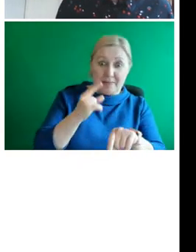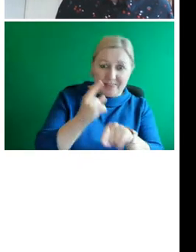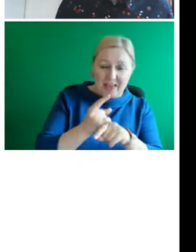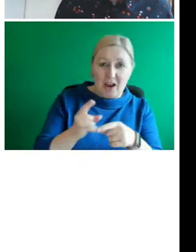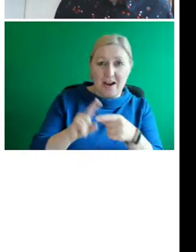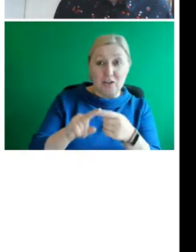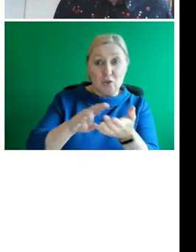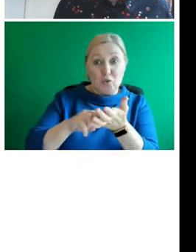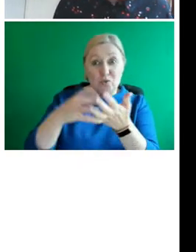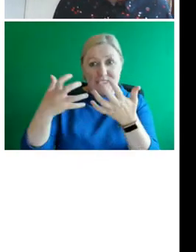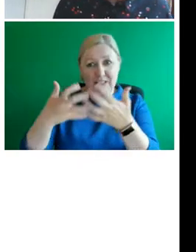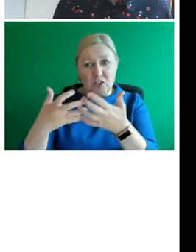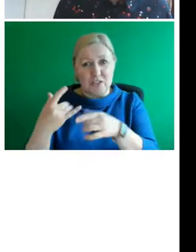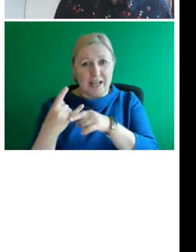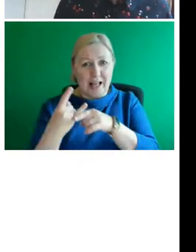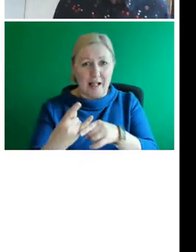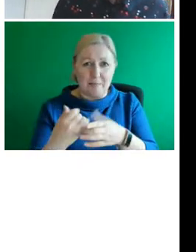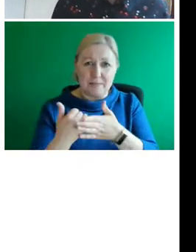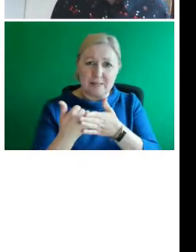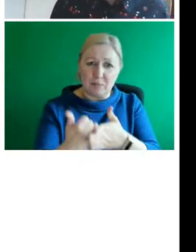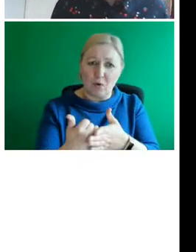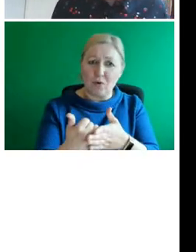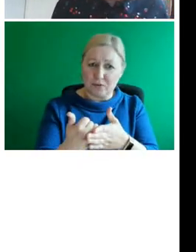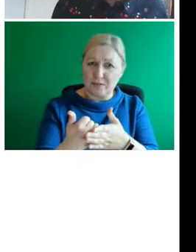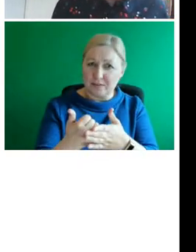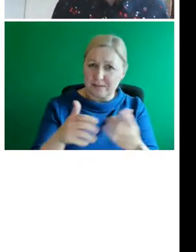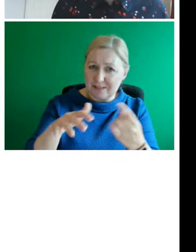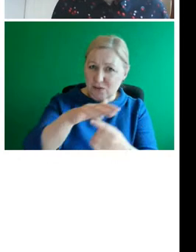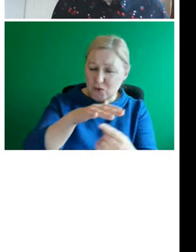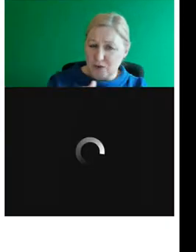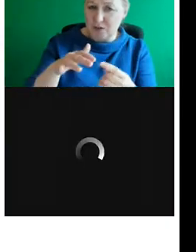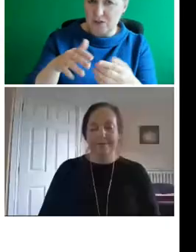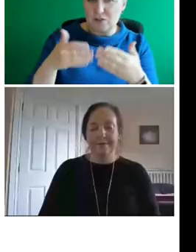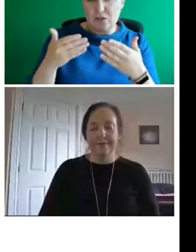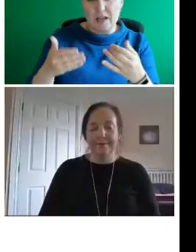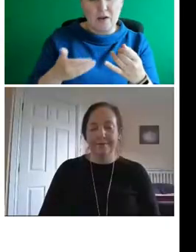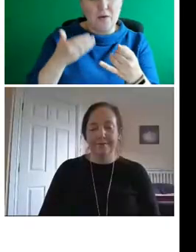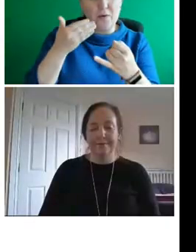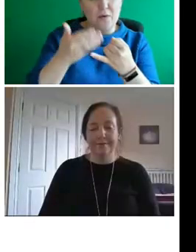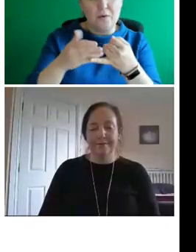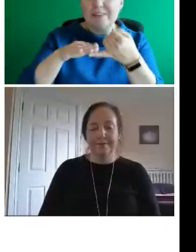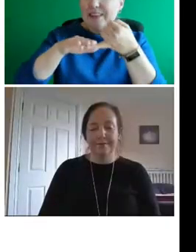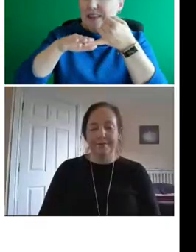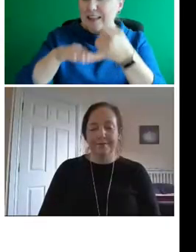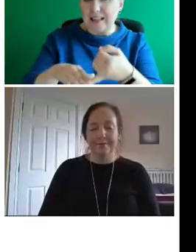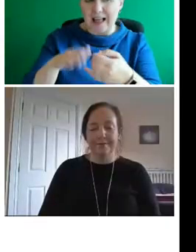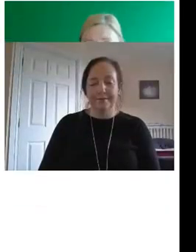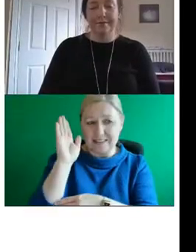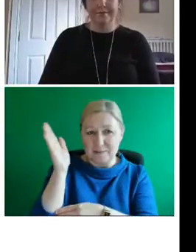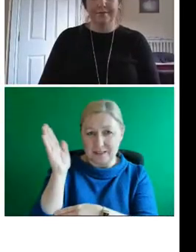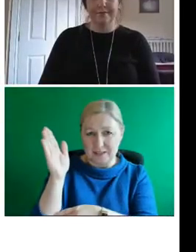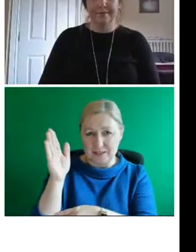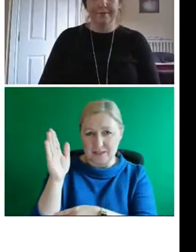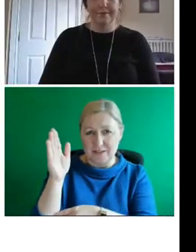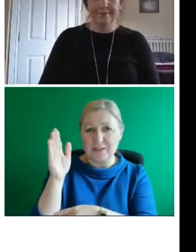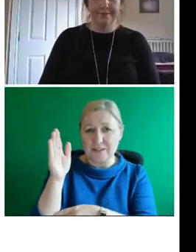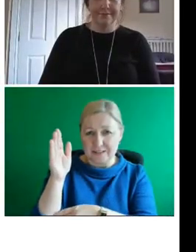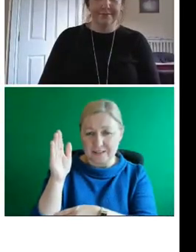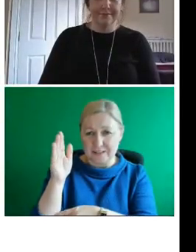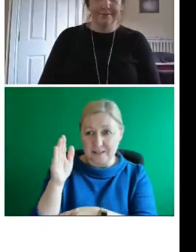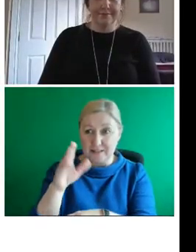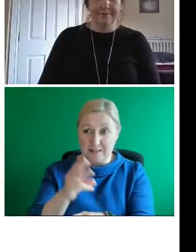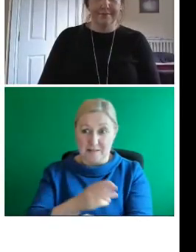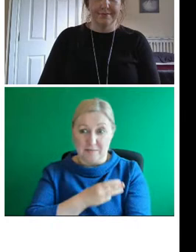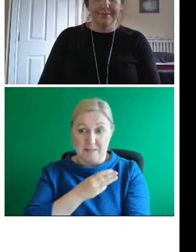to introduce our final speaker, and as I said, please send in some questions. I'm pretty sure we'll have time